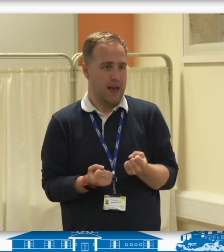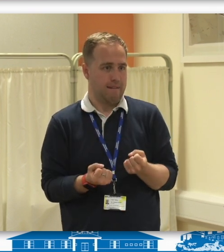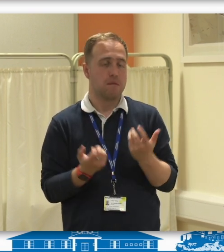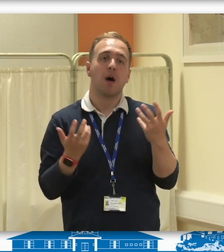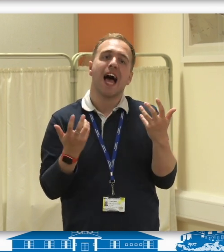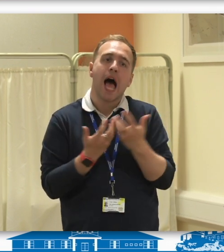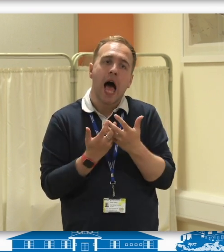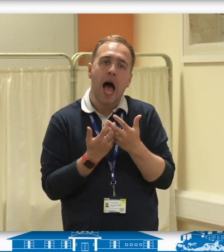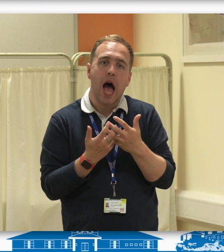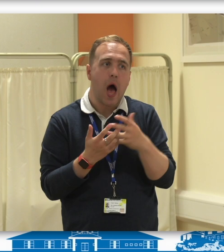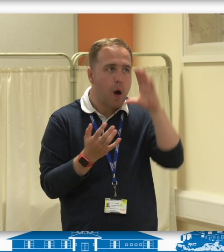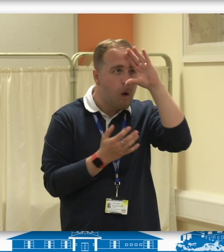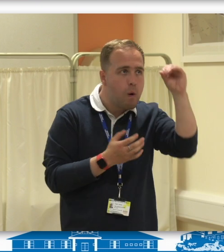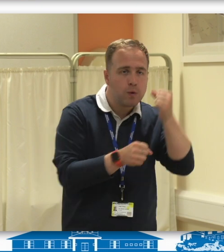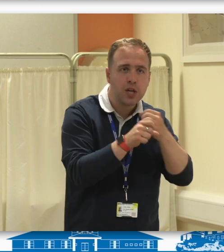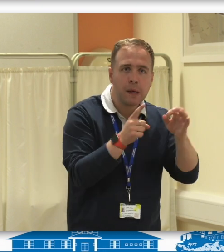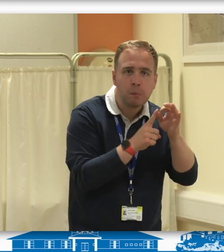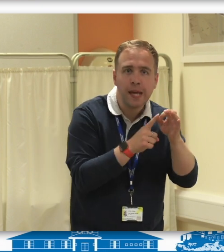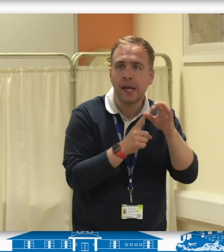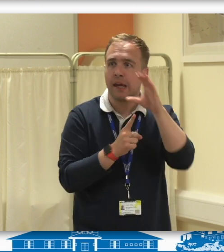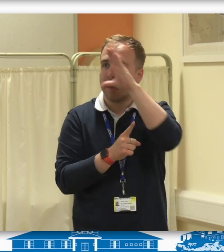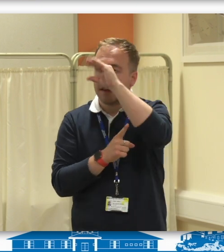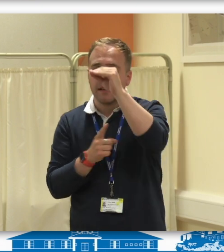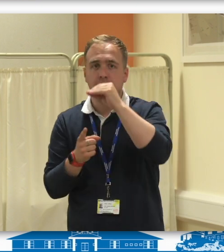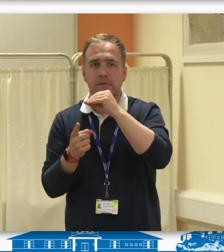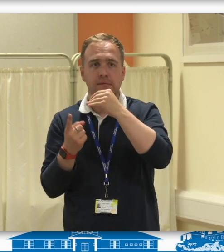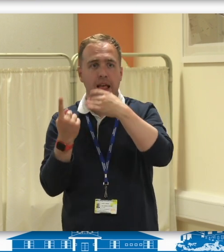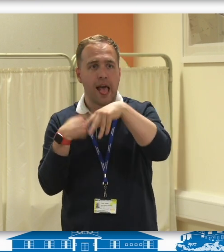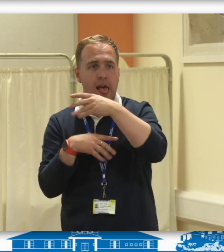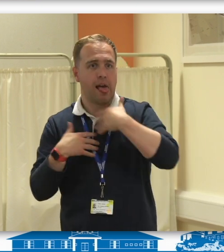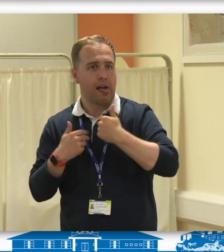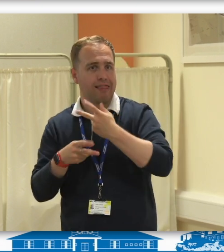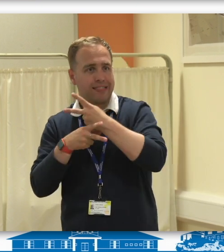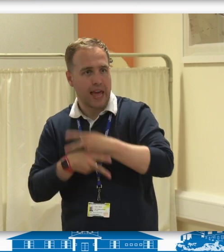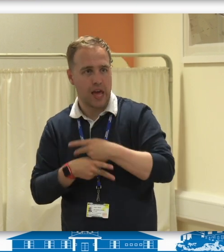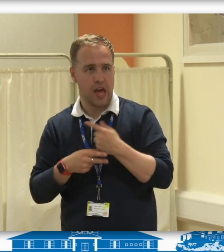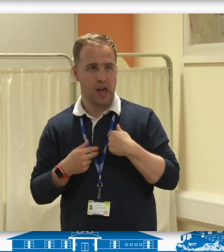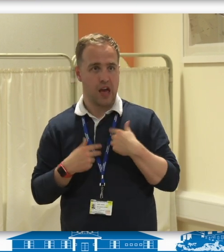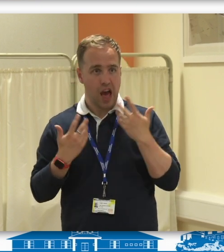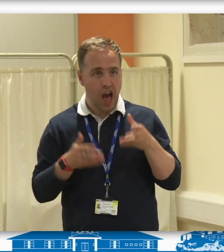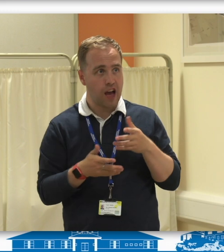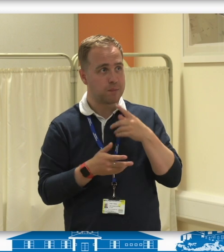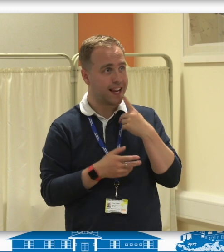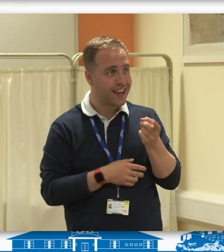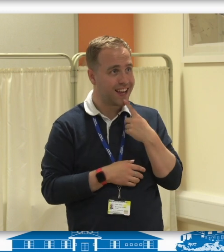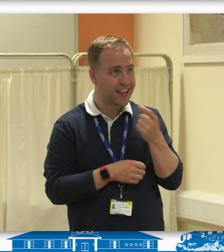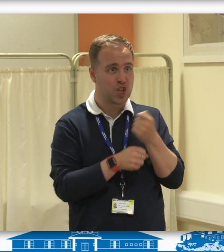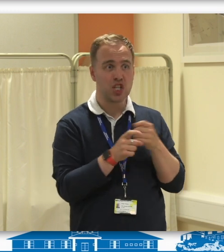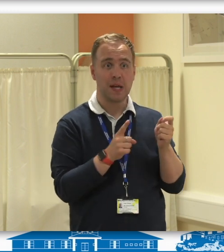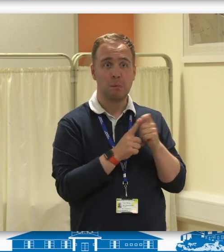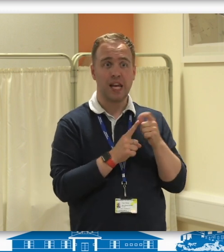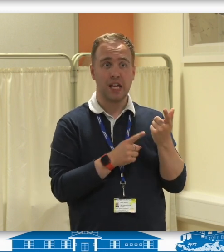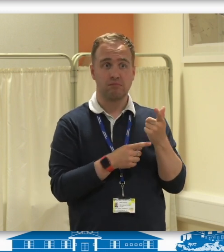knowledge to GPs and the wider HCPs? I can't be the only sufferer who hasn't been believed by their